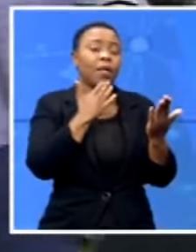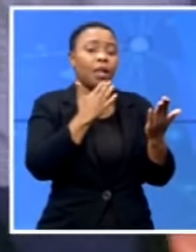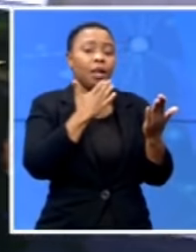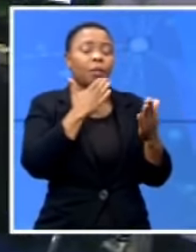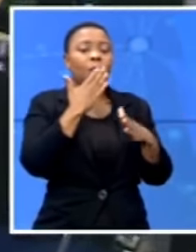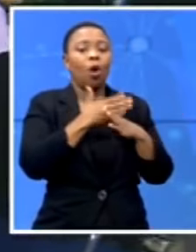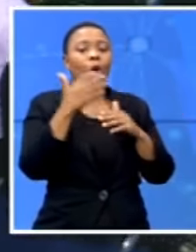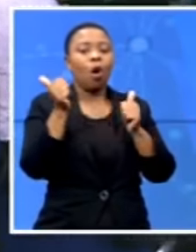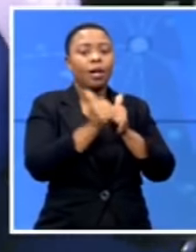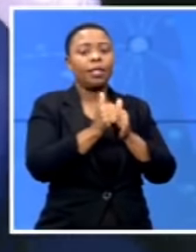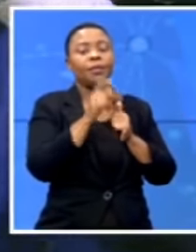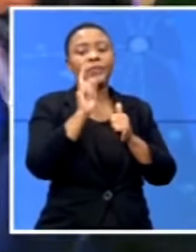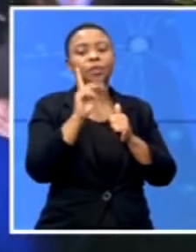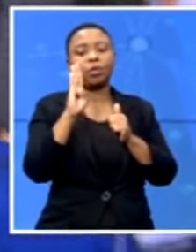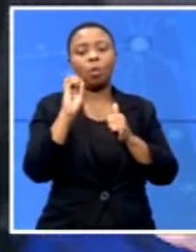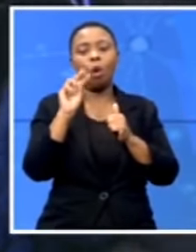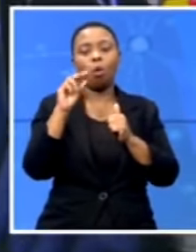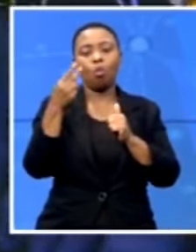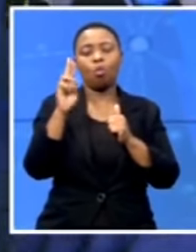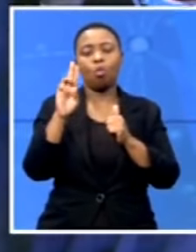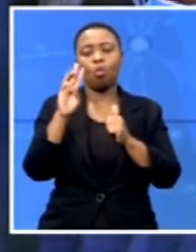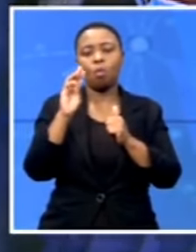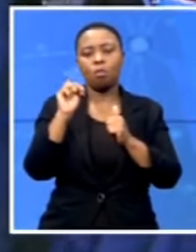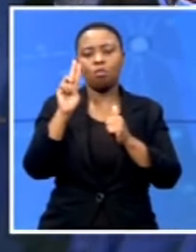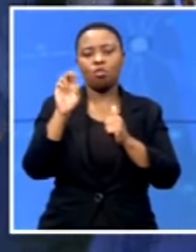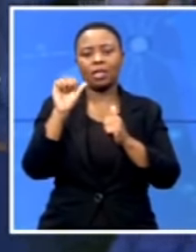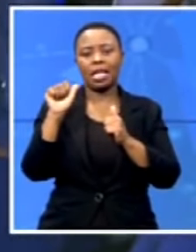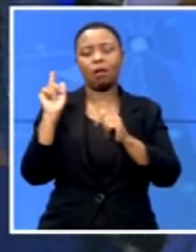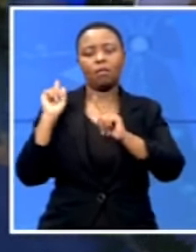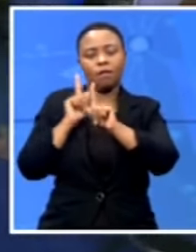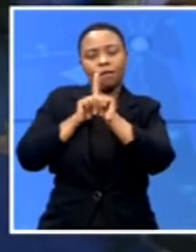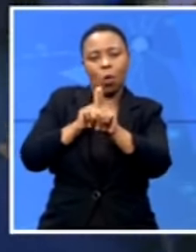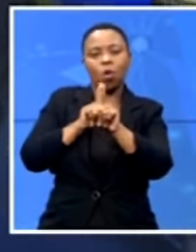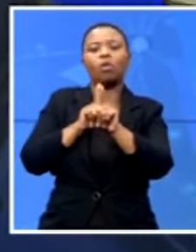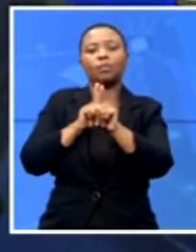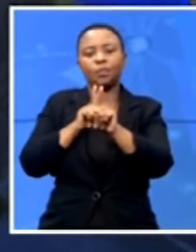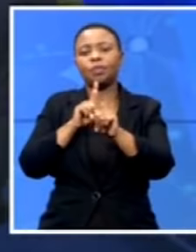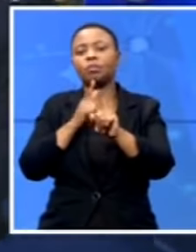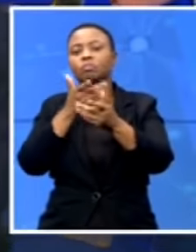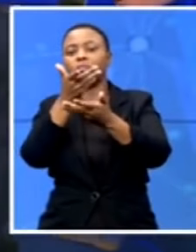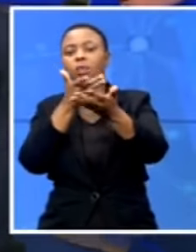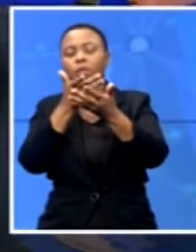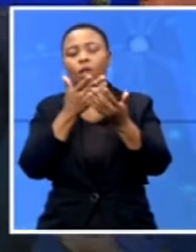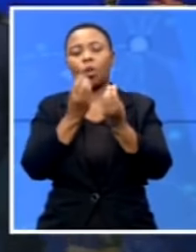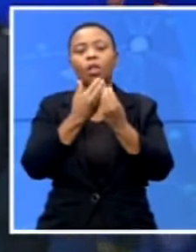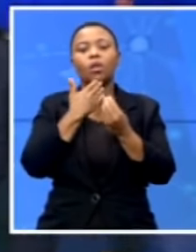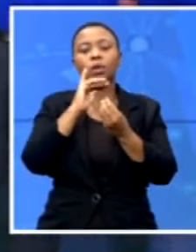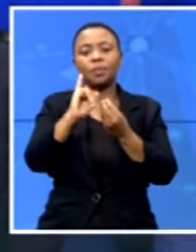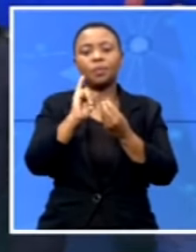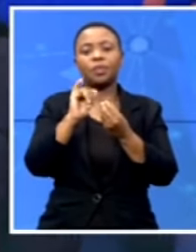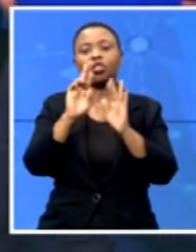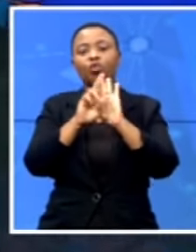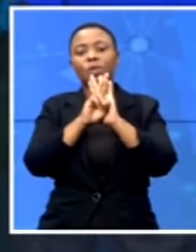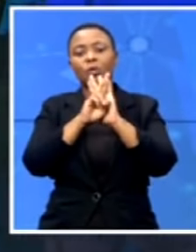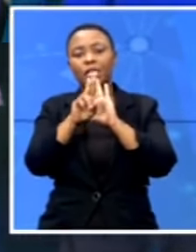me. And we're going to be speaking to Unati, one of the representatives here of the AIC, the